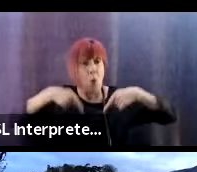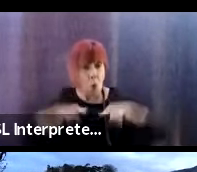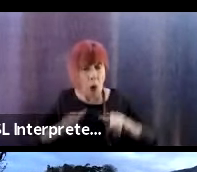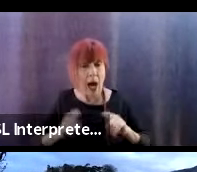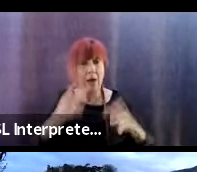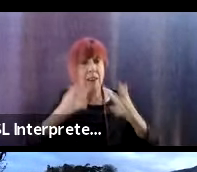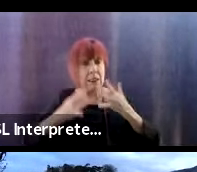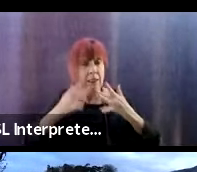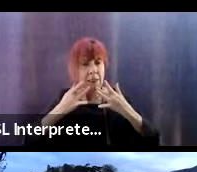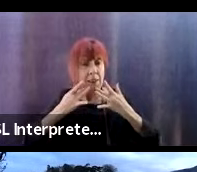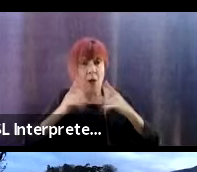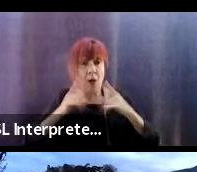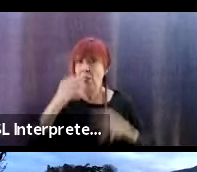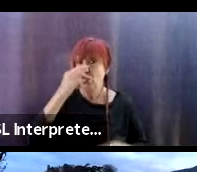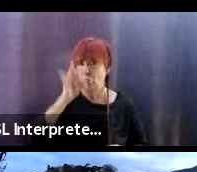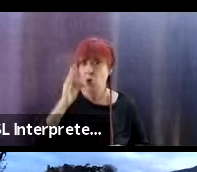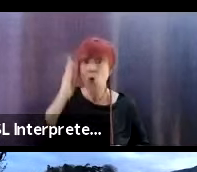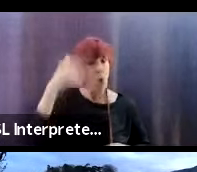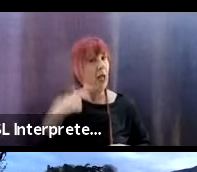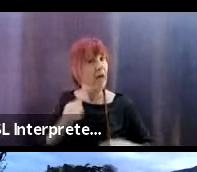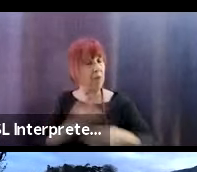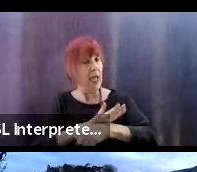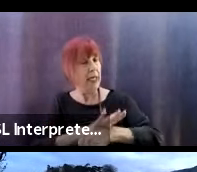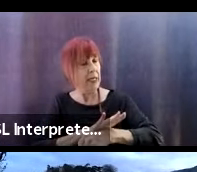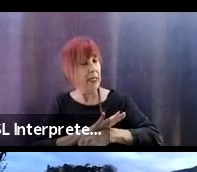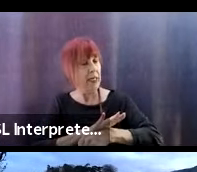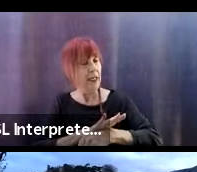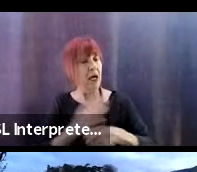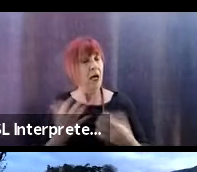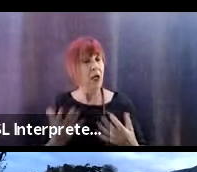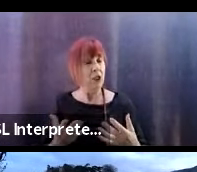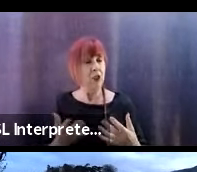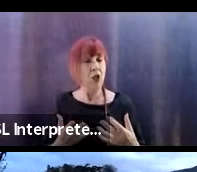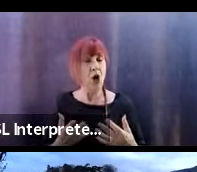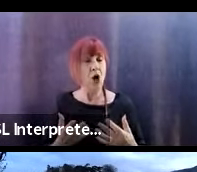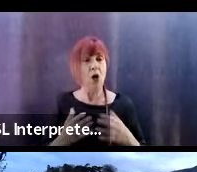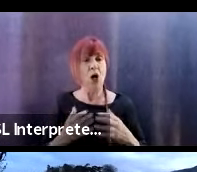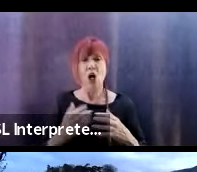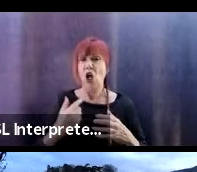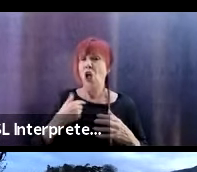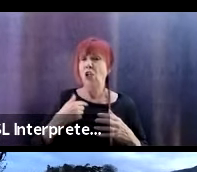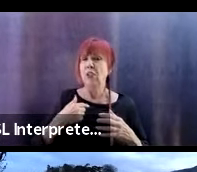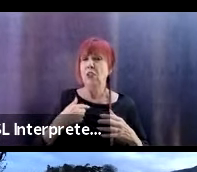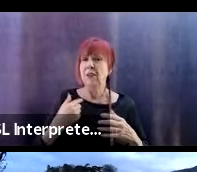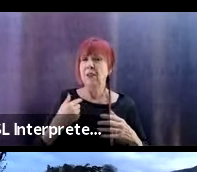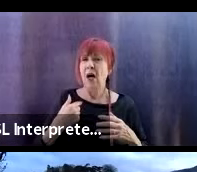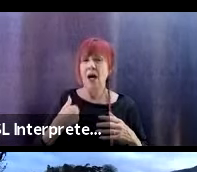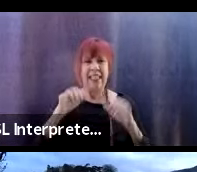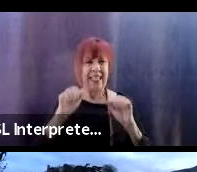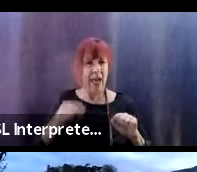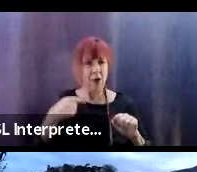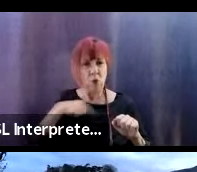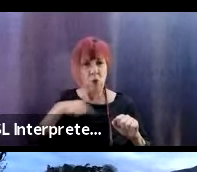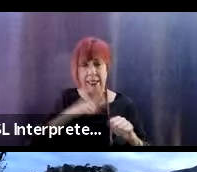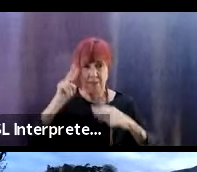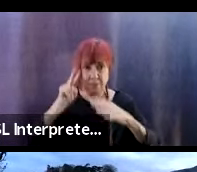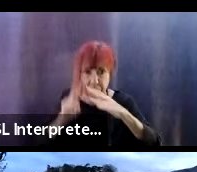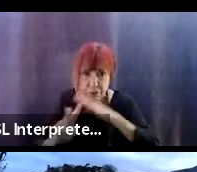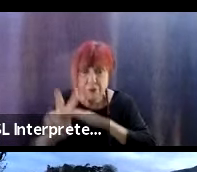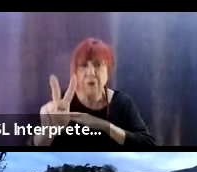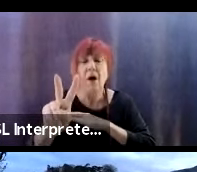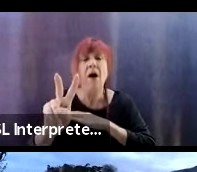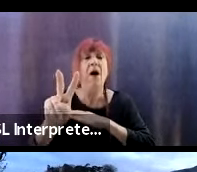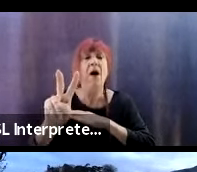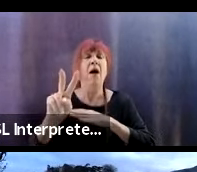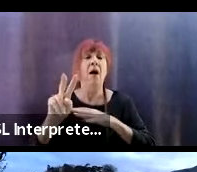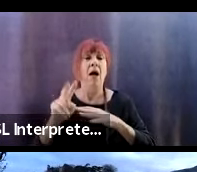long away. What are the projections to see what's coming into the state? So we start moving out of this, who's going to get it, who's not